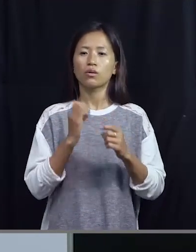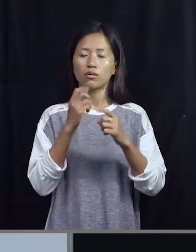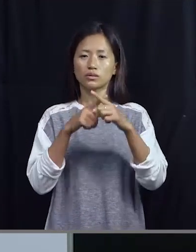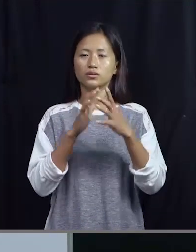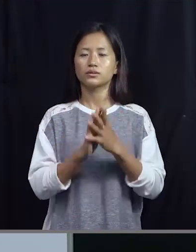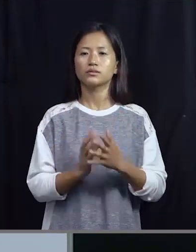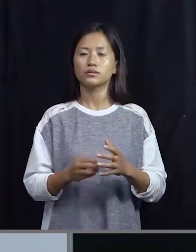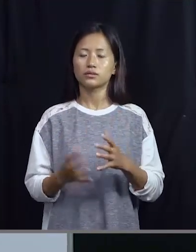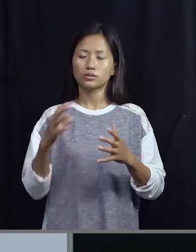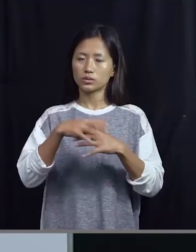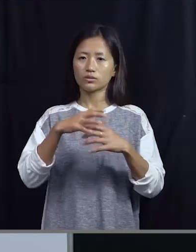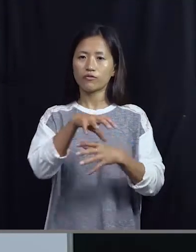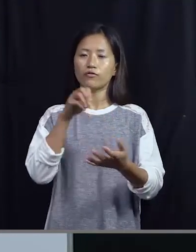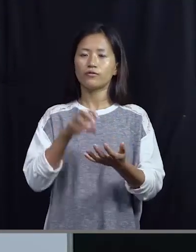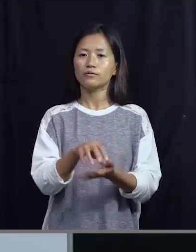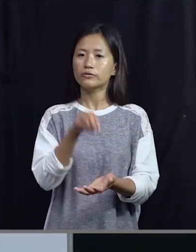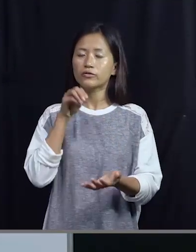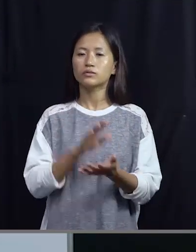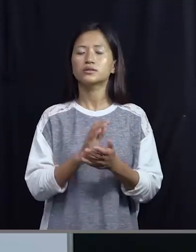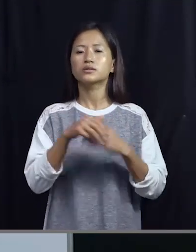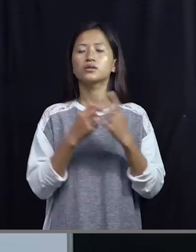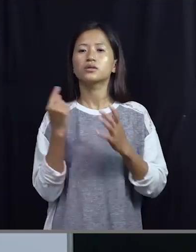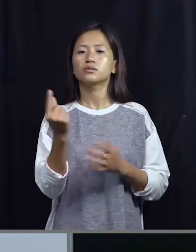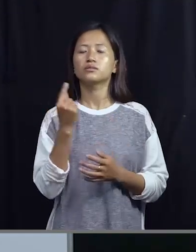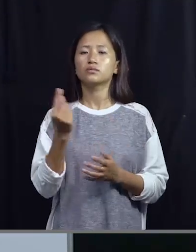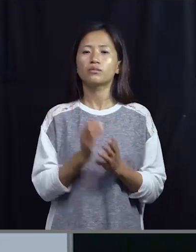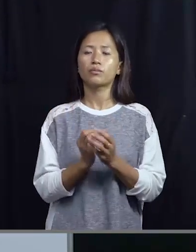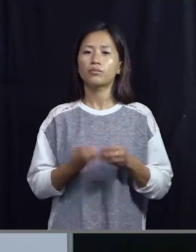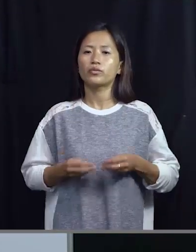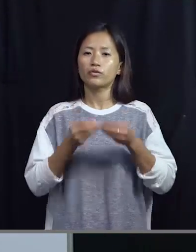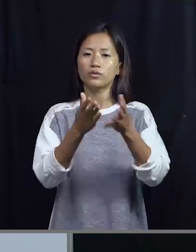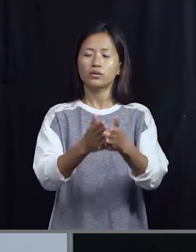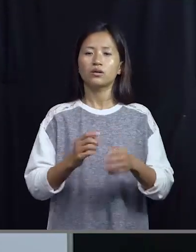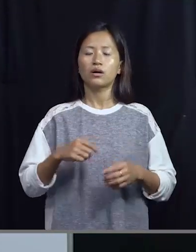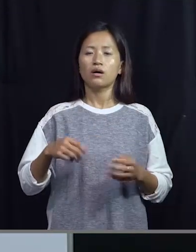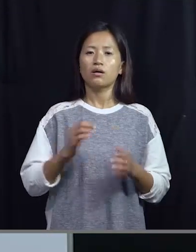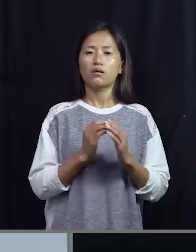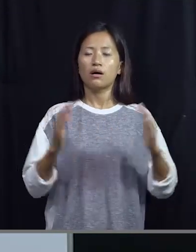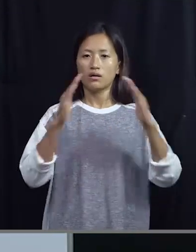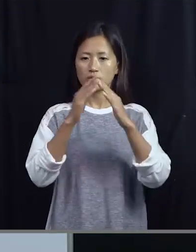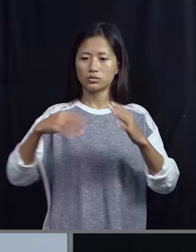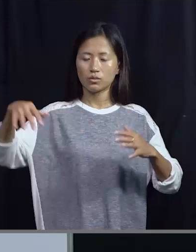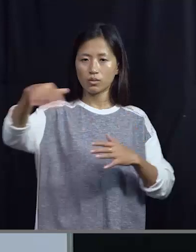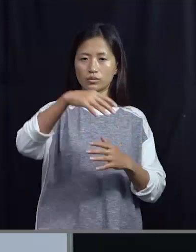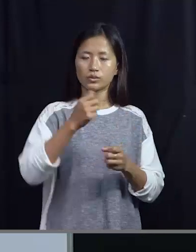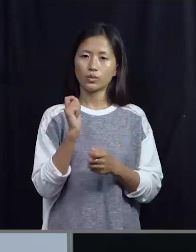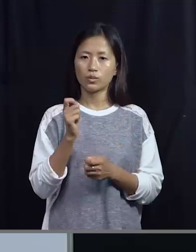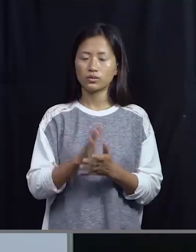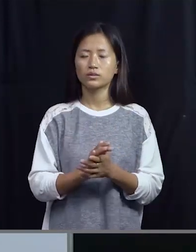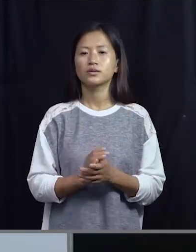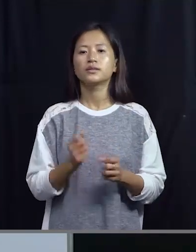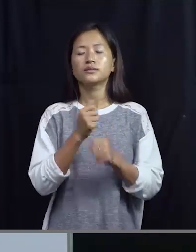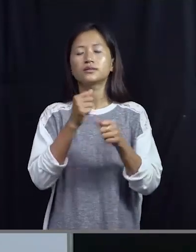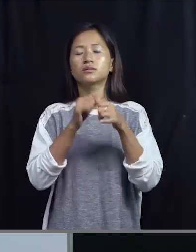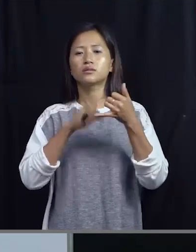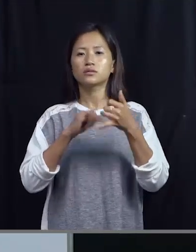is found in the biogas, which is useful for providing household gases. Okay, remember that.